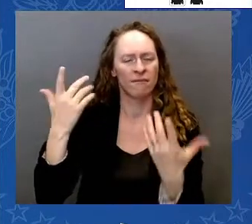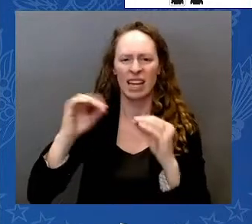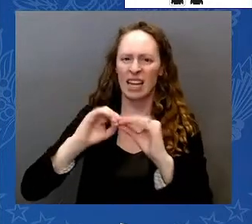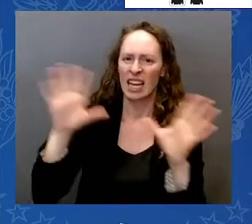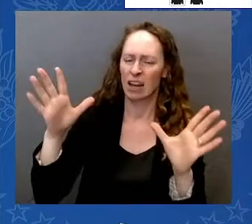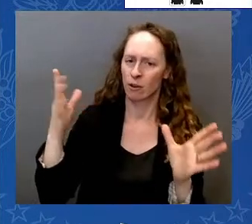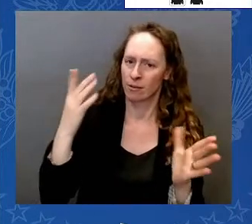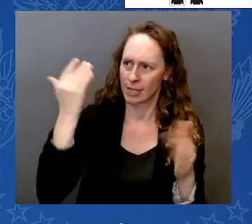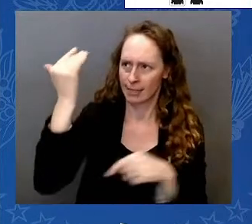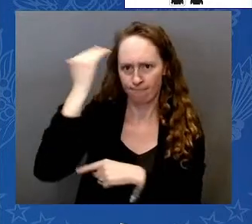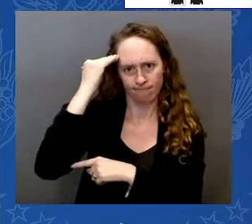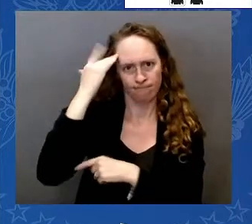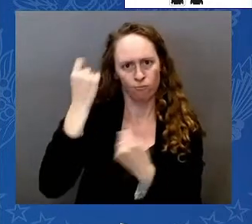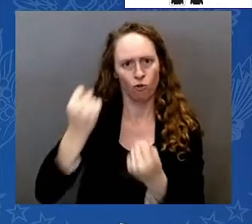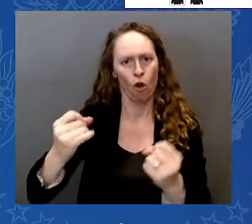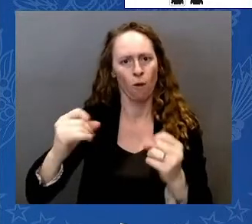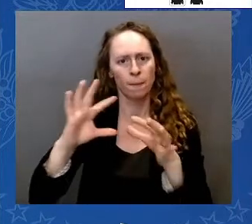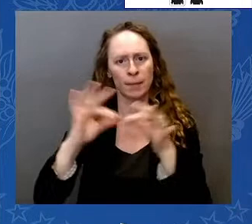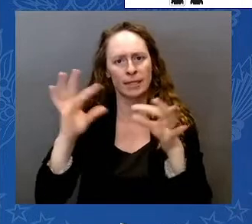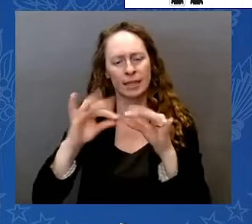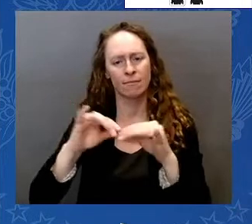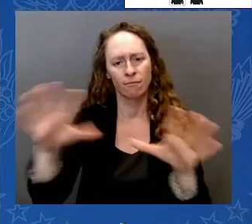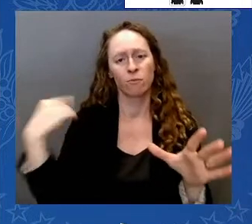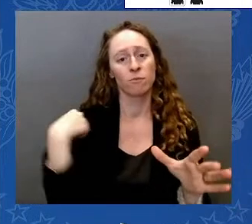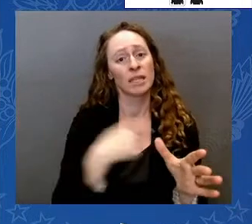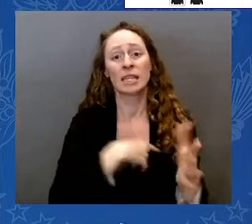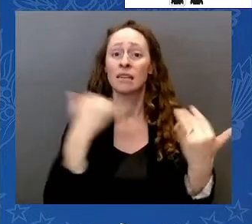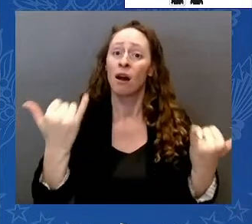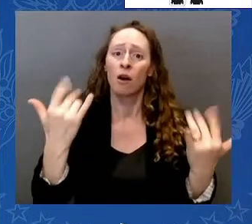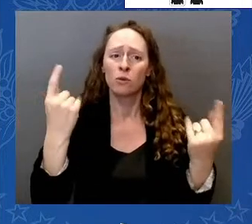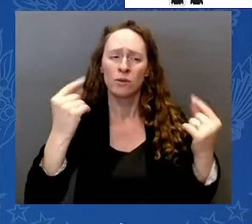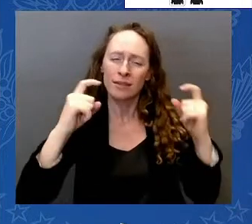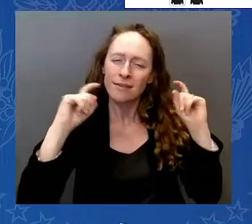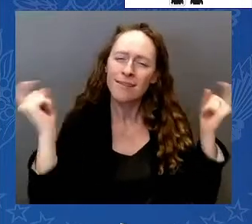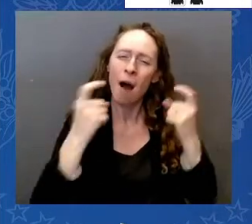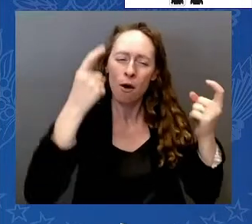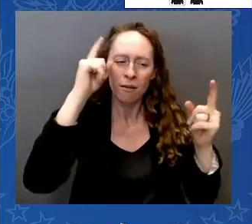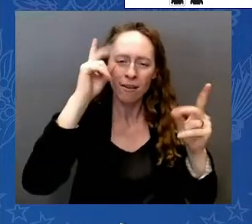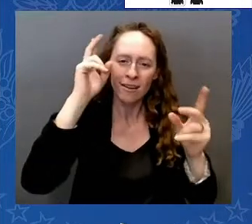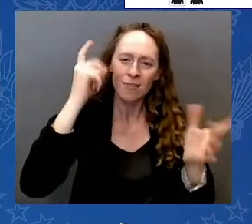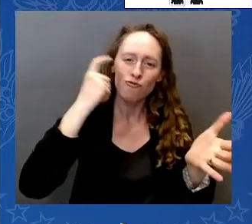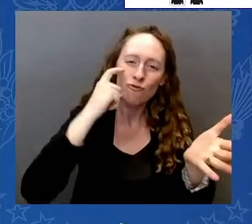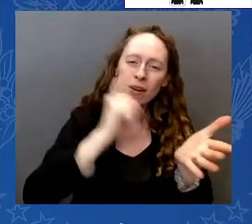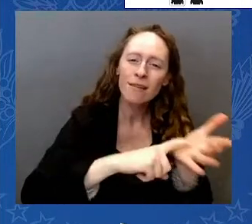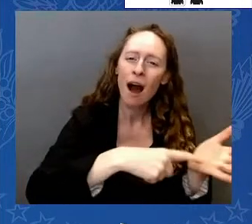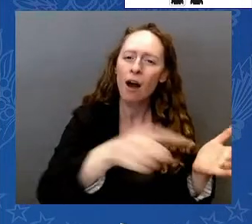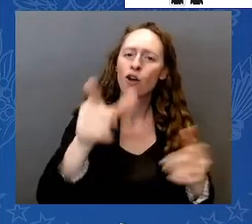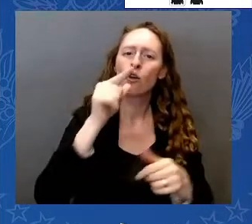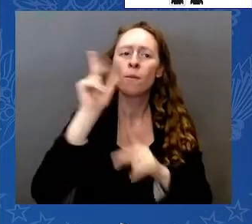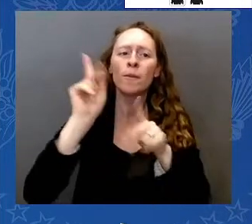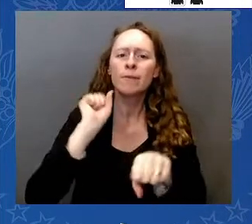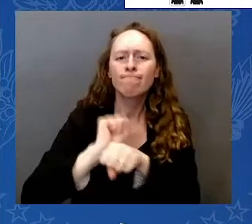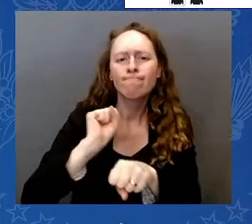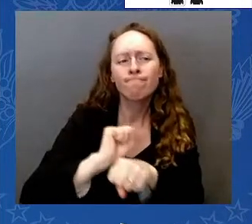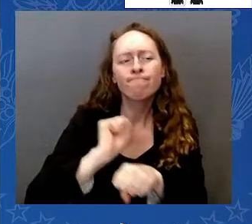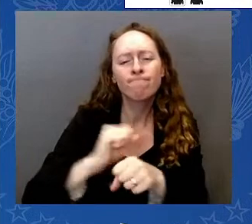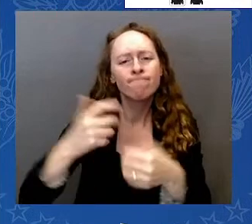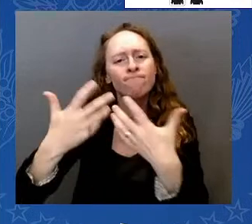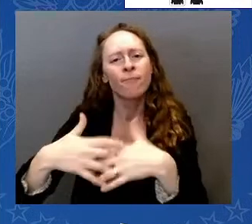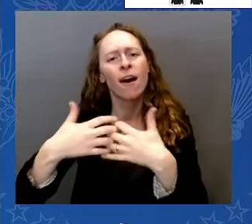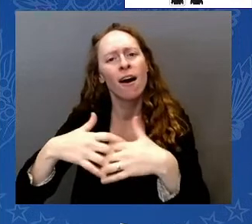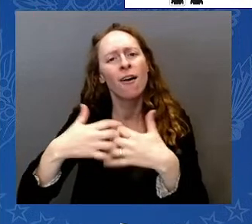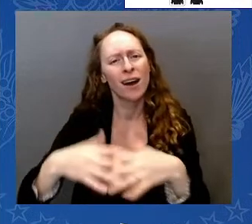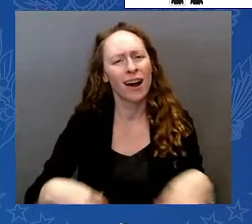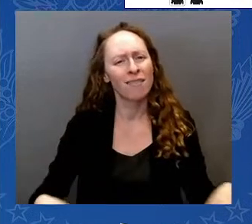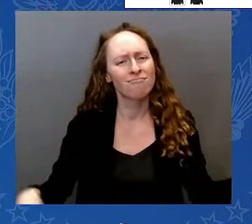Just bow. Where is it written? Stupid. America can't be the leading manufacturer in the world again. Where